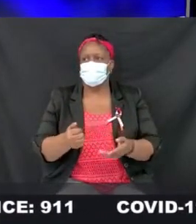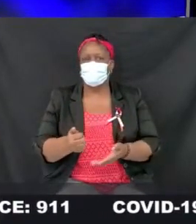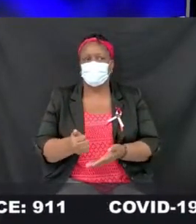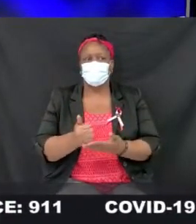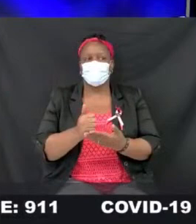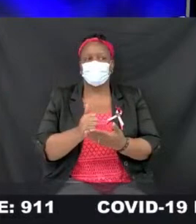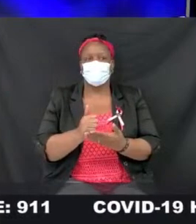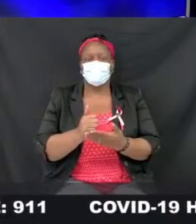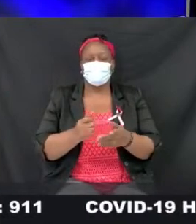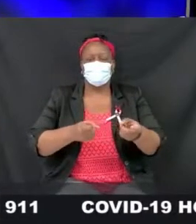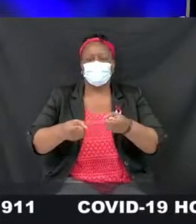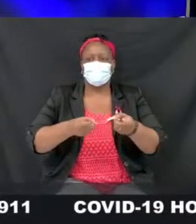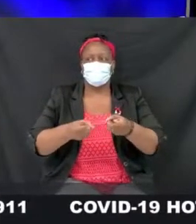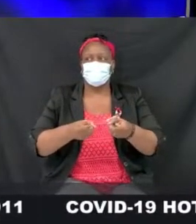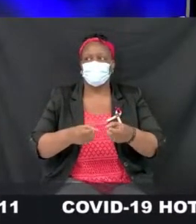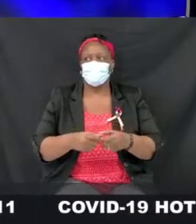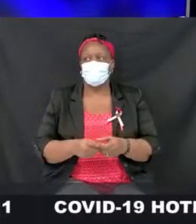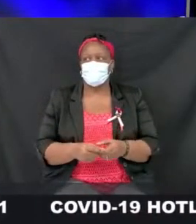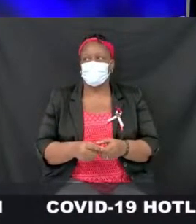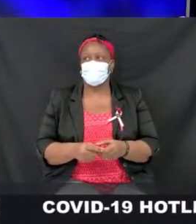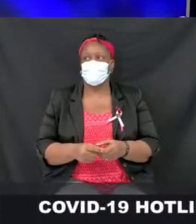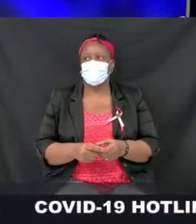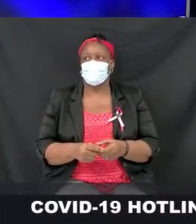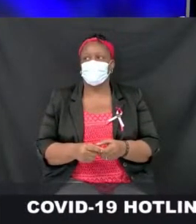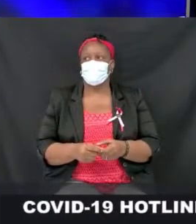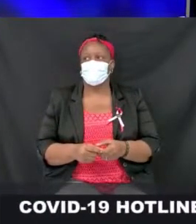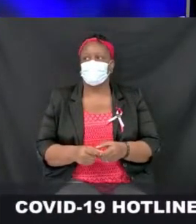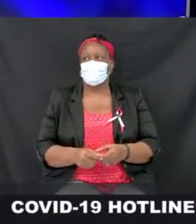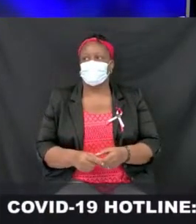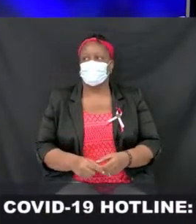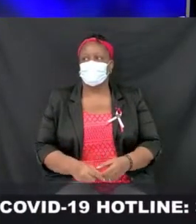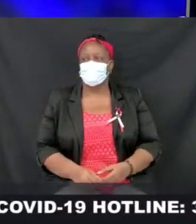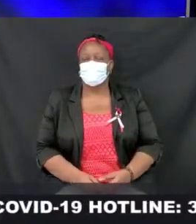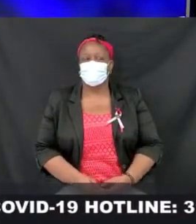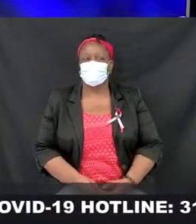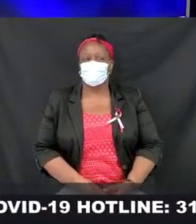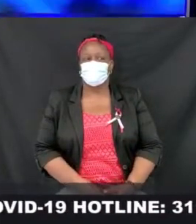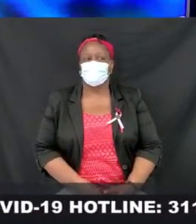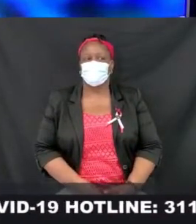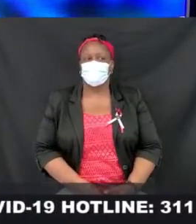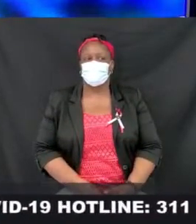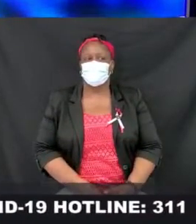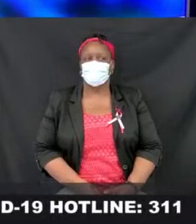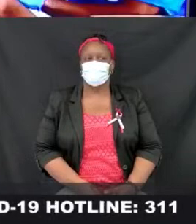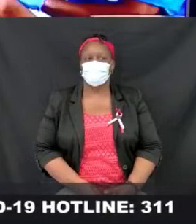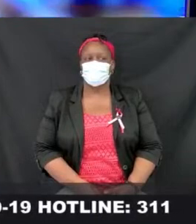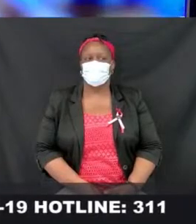of the COVID-19 virus among us.